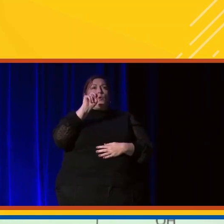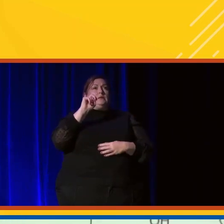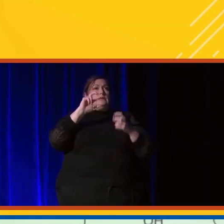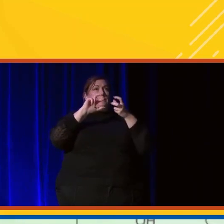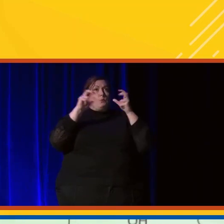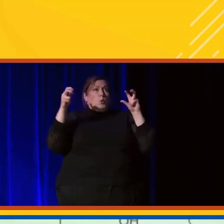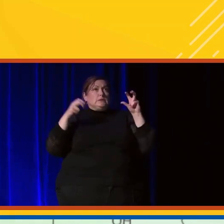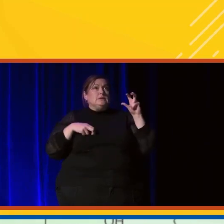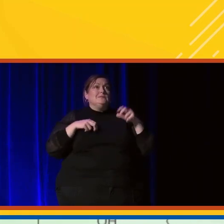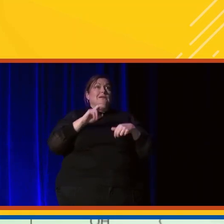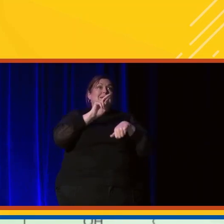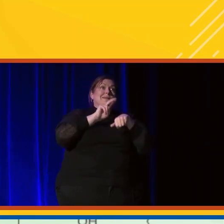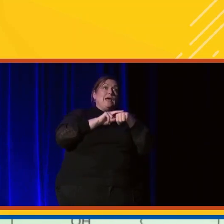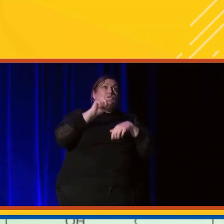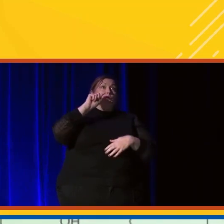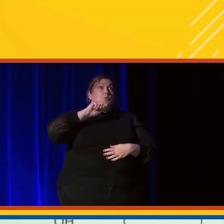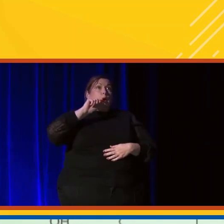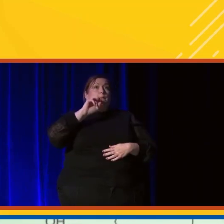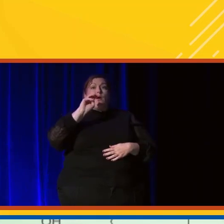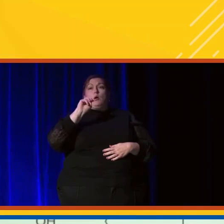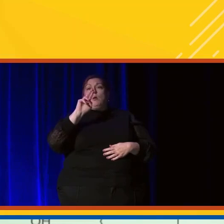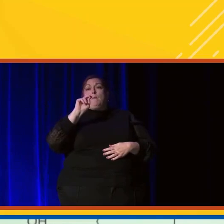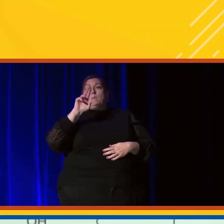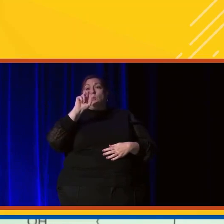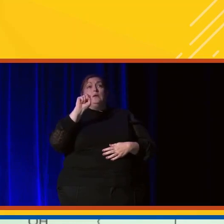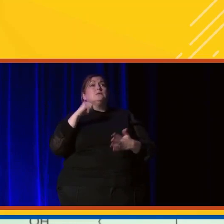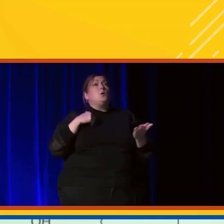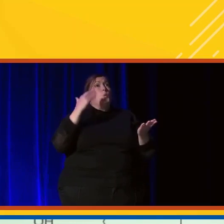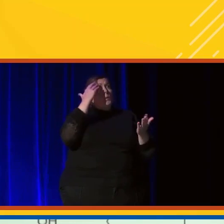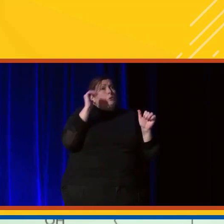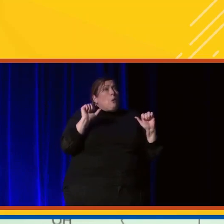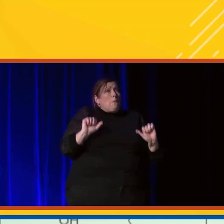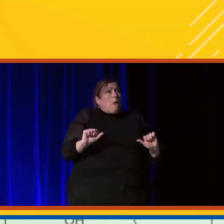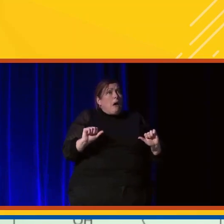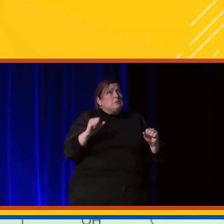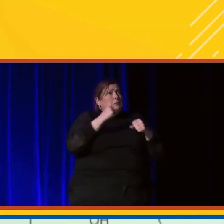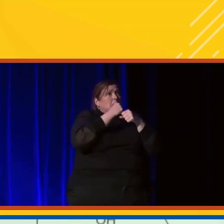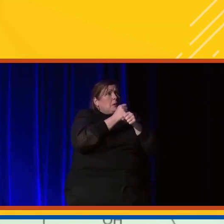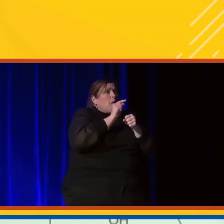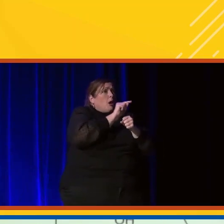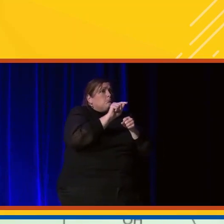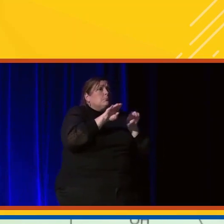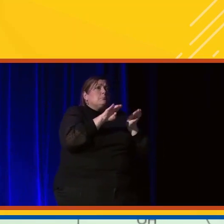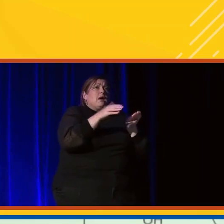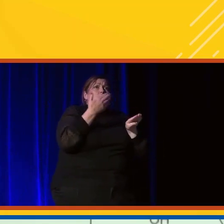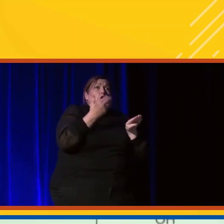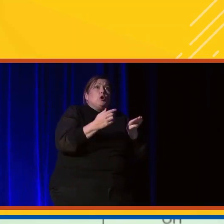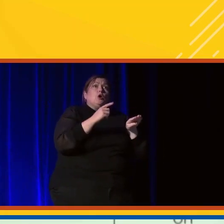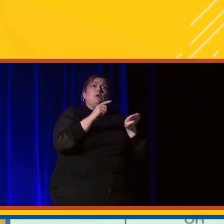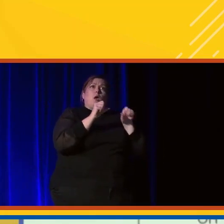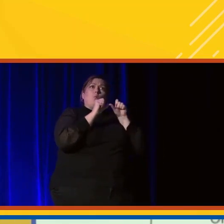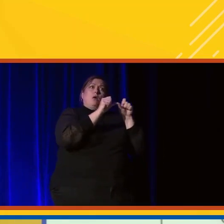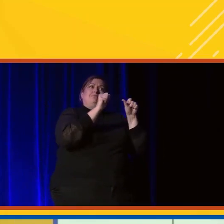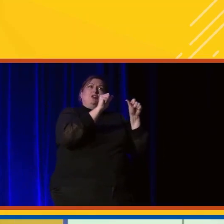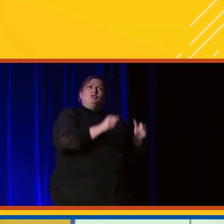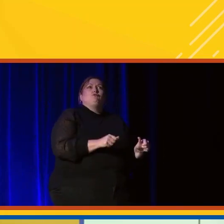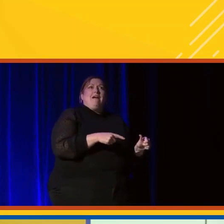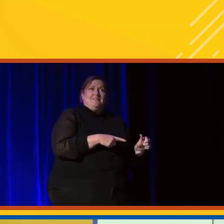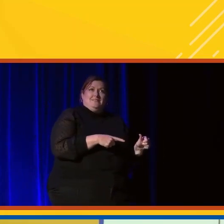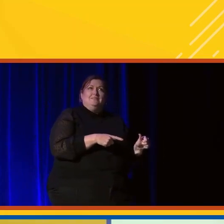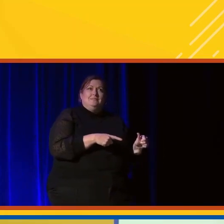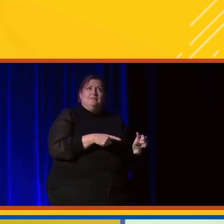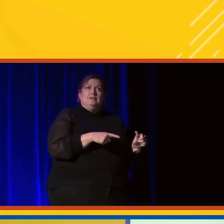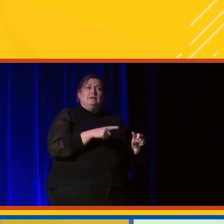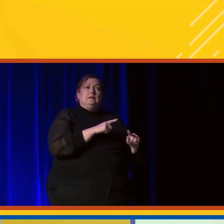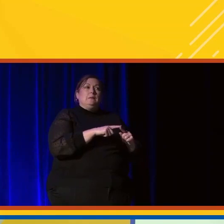mucus. So we know that it's possible. We know that we can make polymers that behave very well, that sustainably degrade,